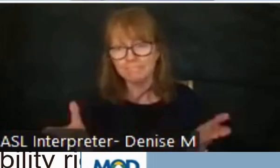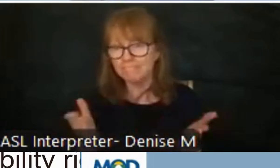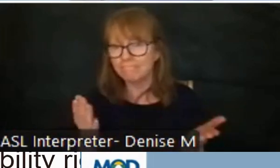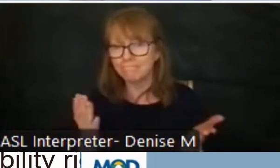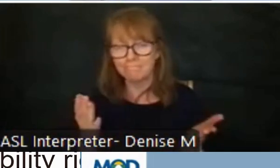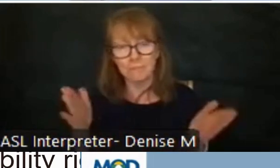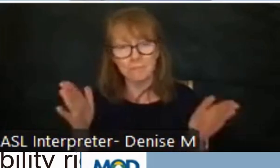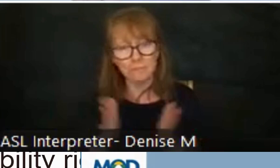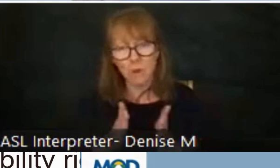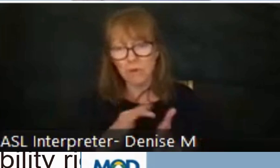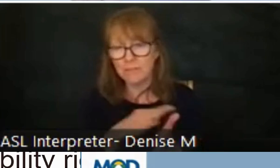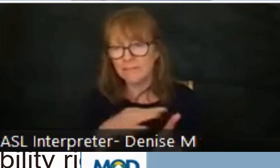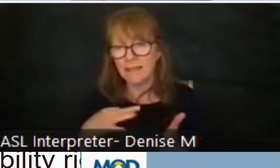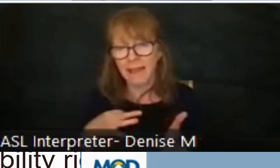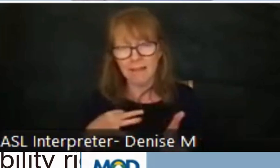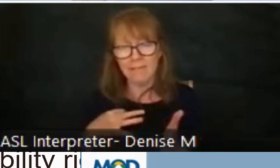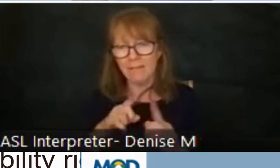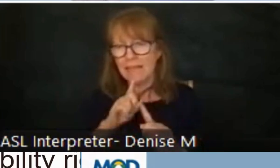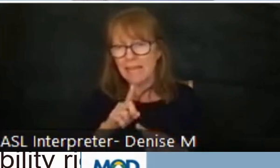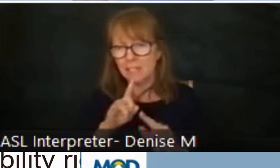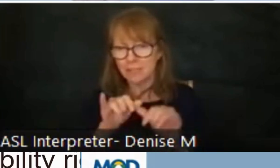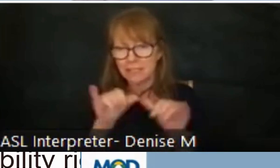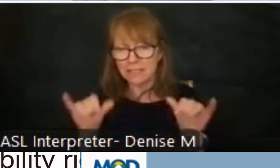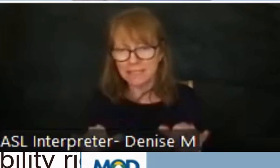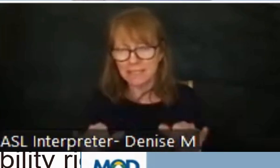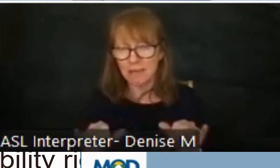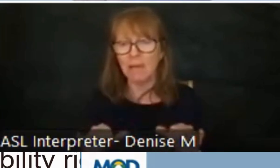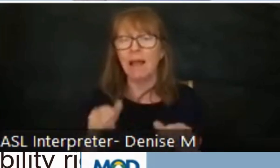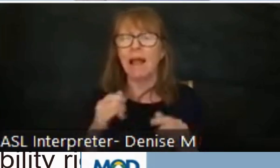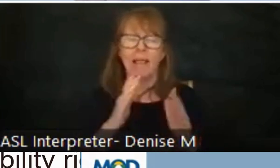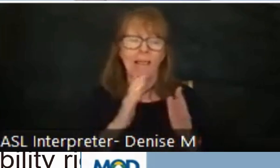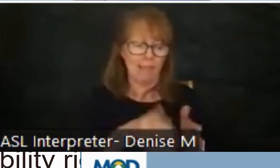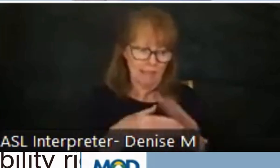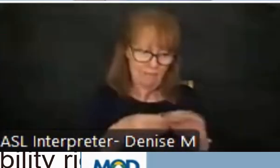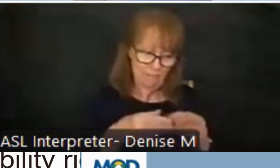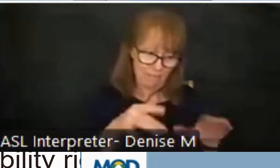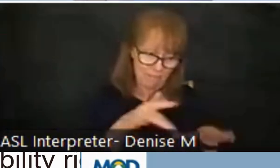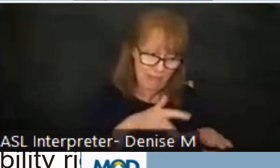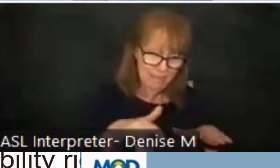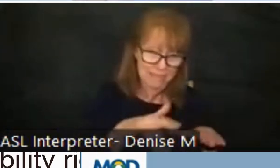so we have an answering system. We will always get back to people, but you will leave a message and be put in a queue.